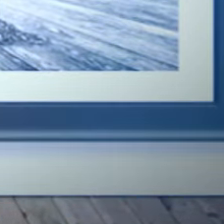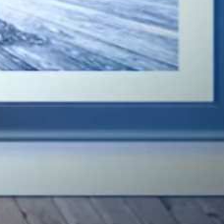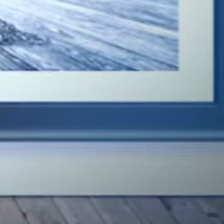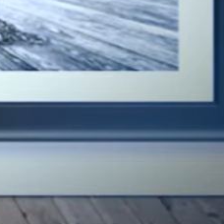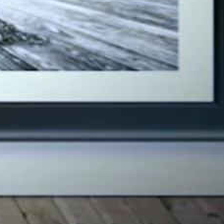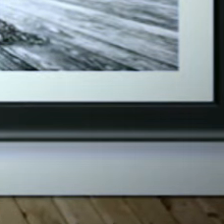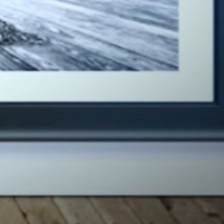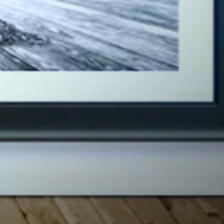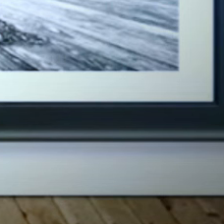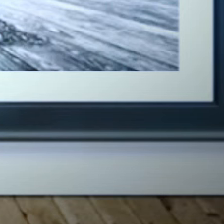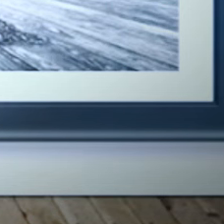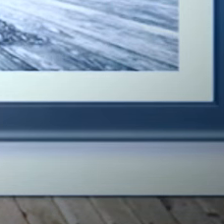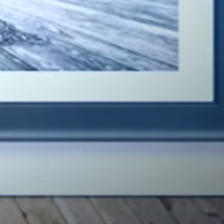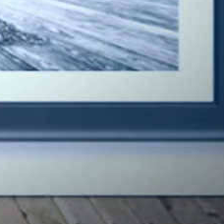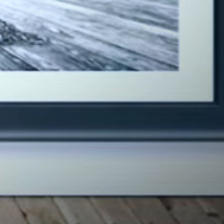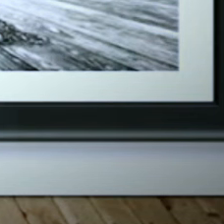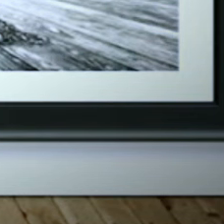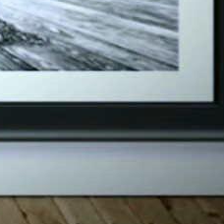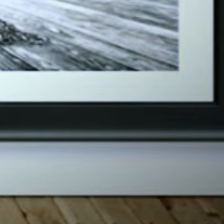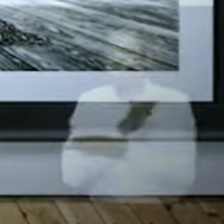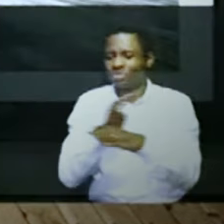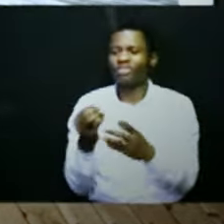grow up.